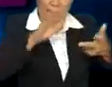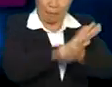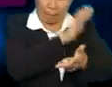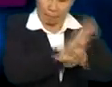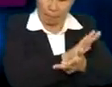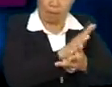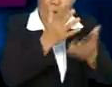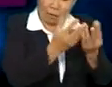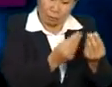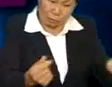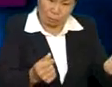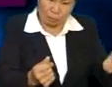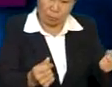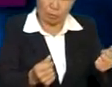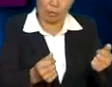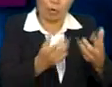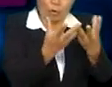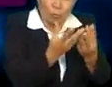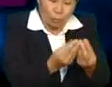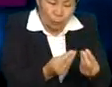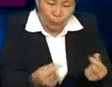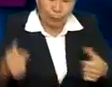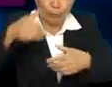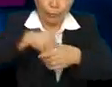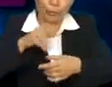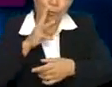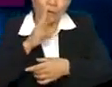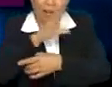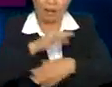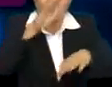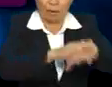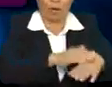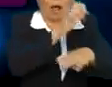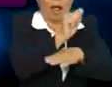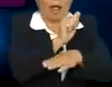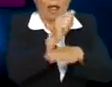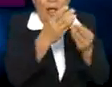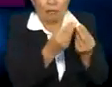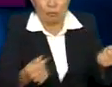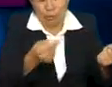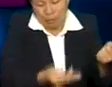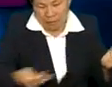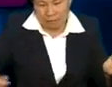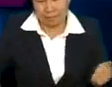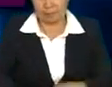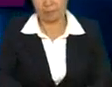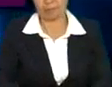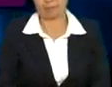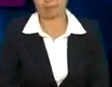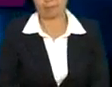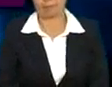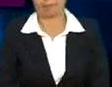and paper absorb or take in water. They are called absorbent